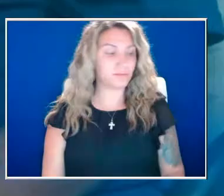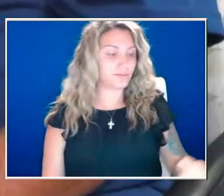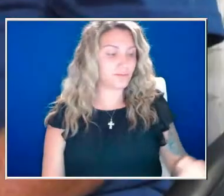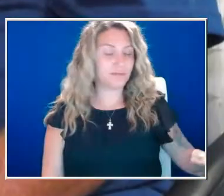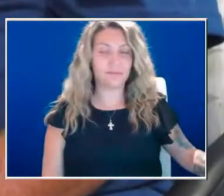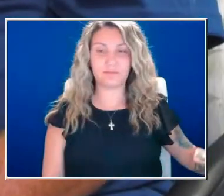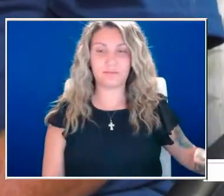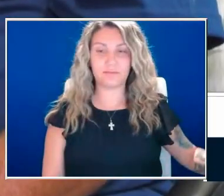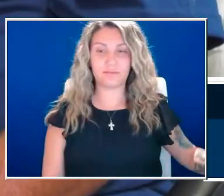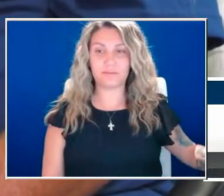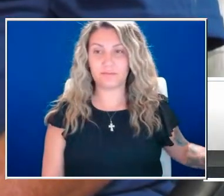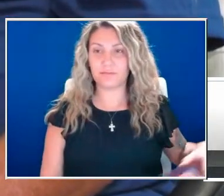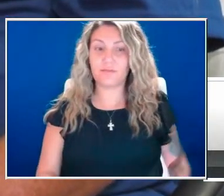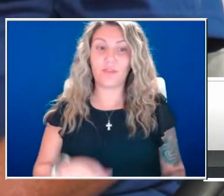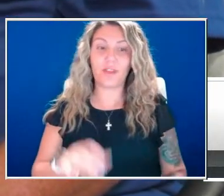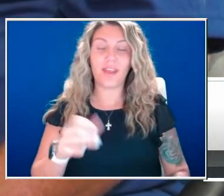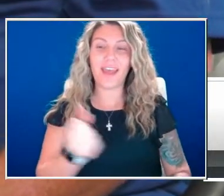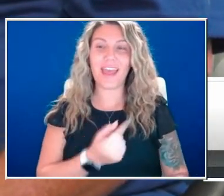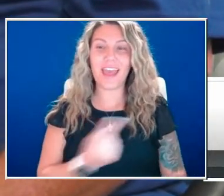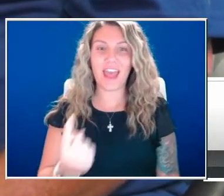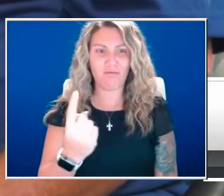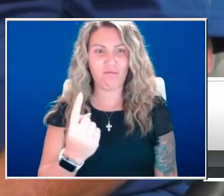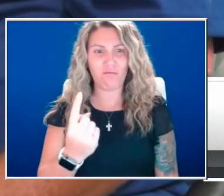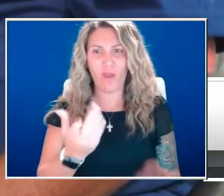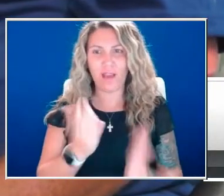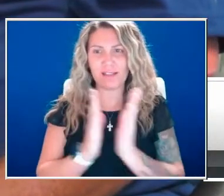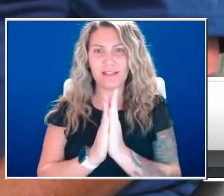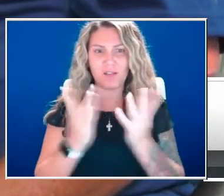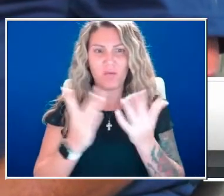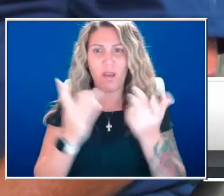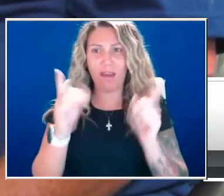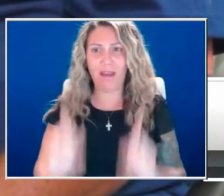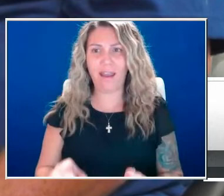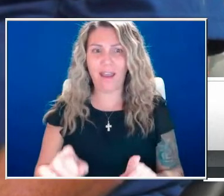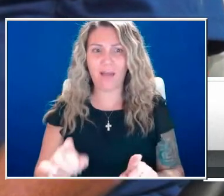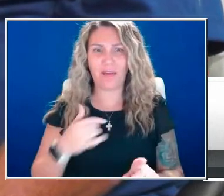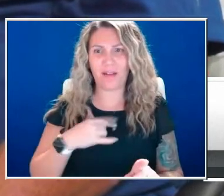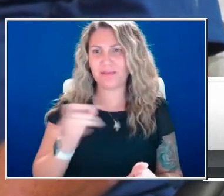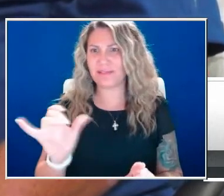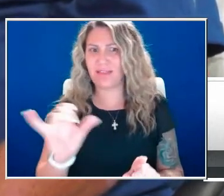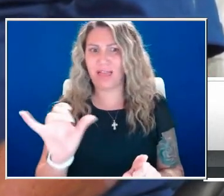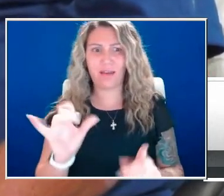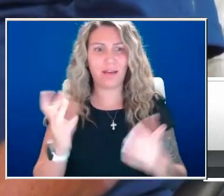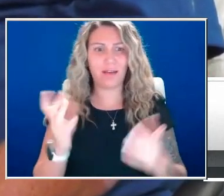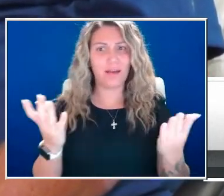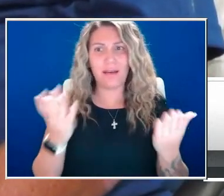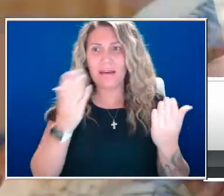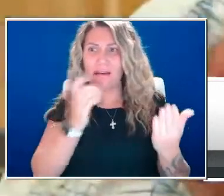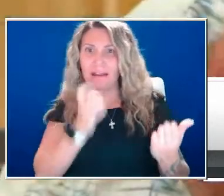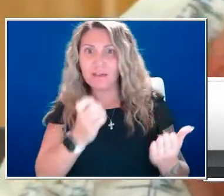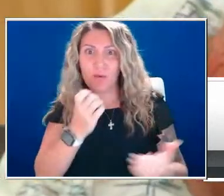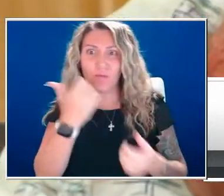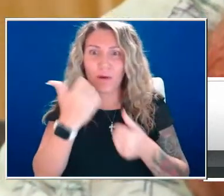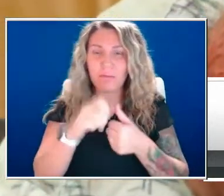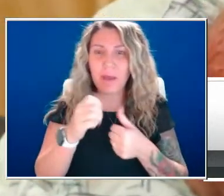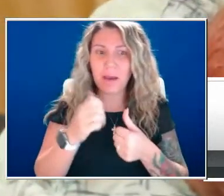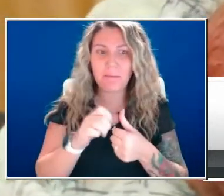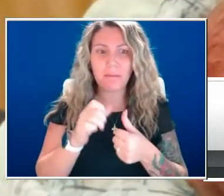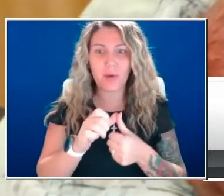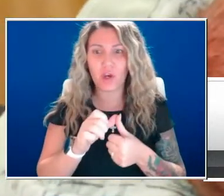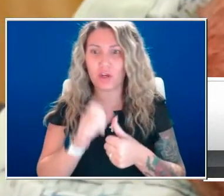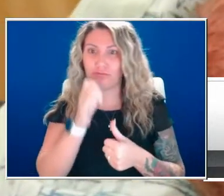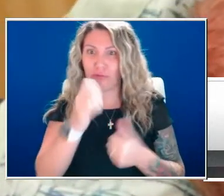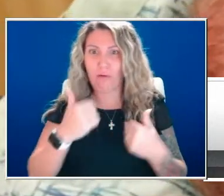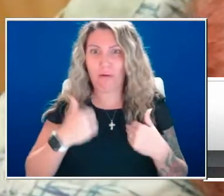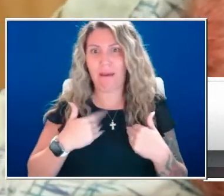It's everybody asking what happened, and I was like, I don't remember. I don't have a memory for it.